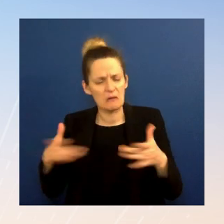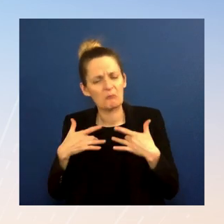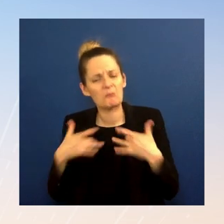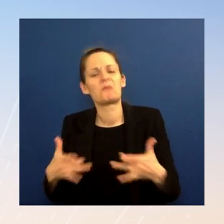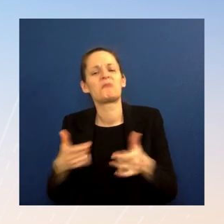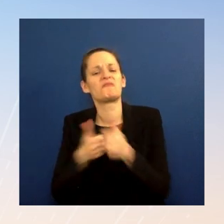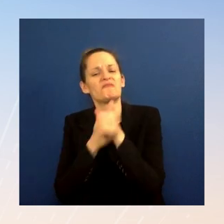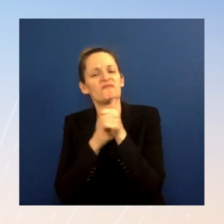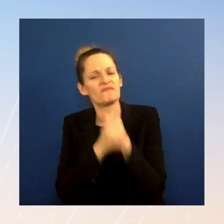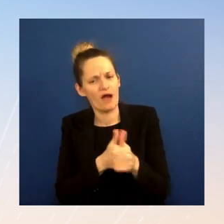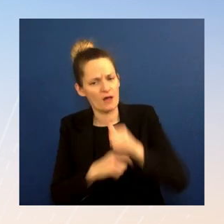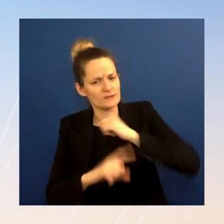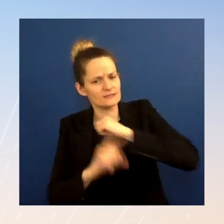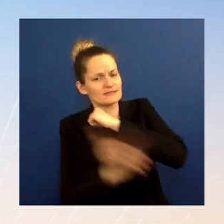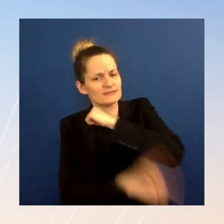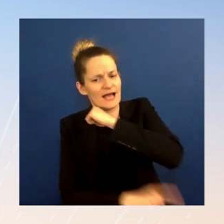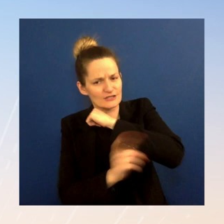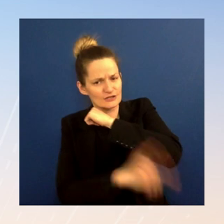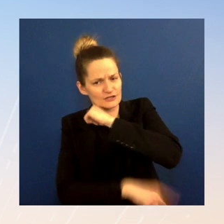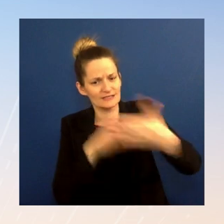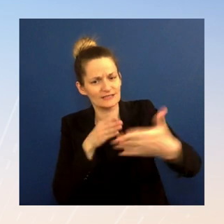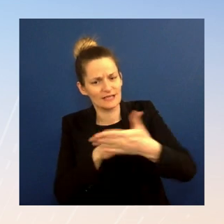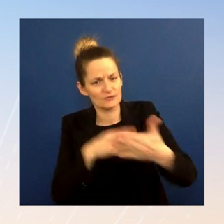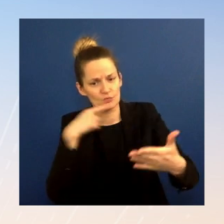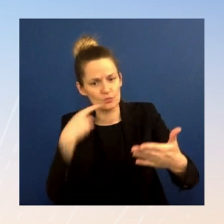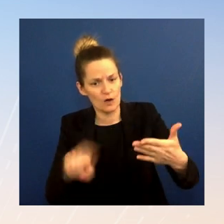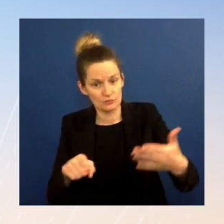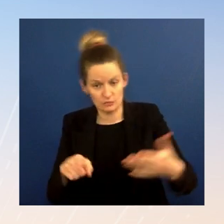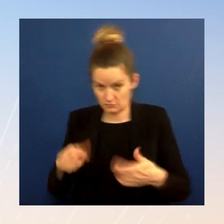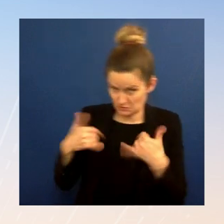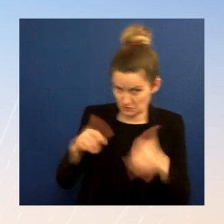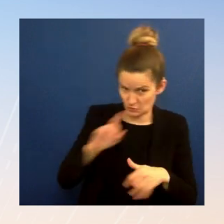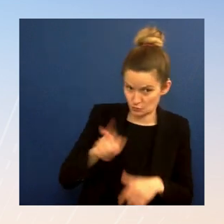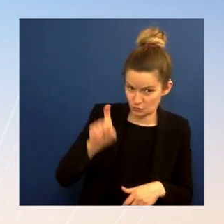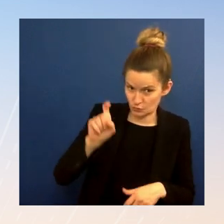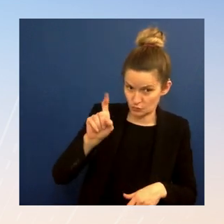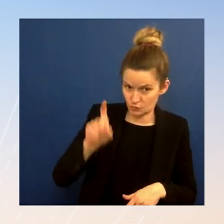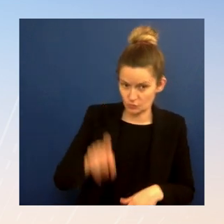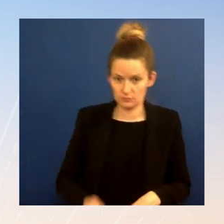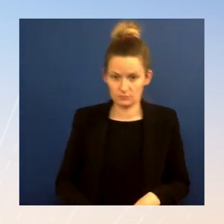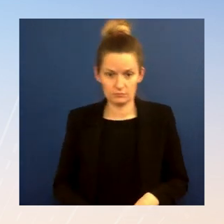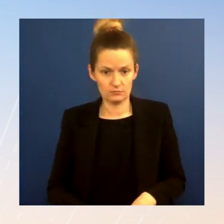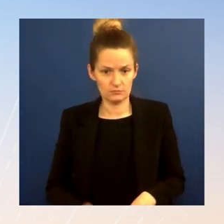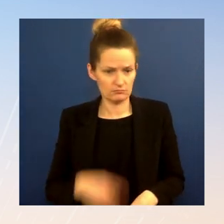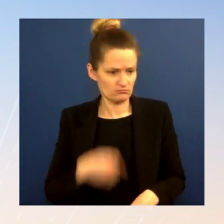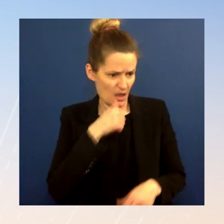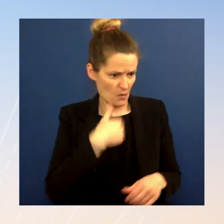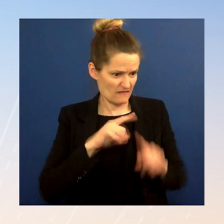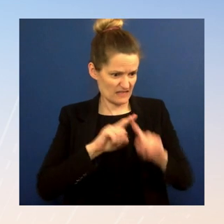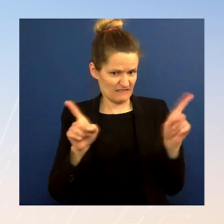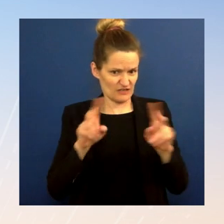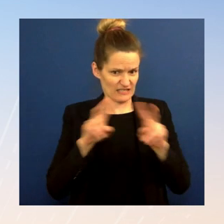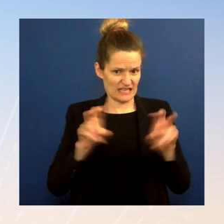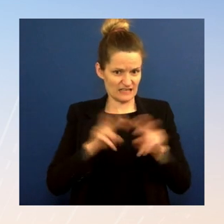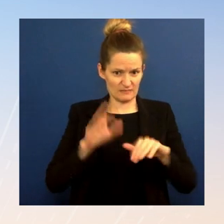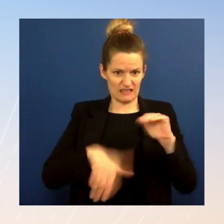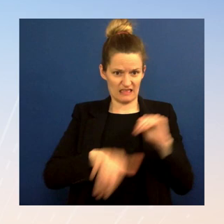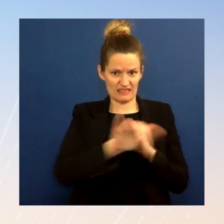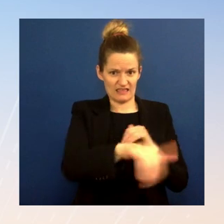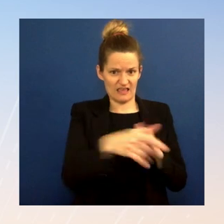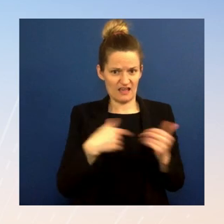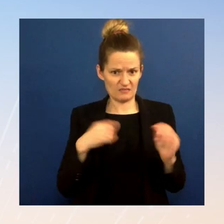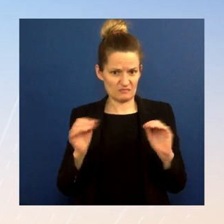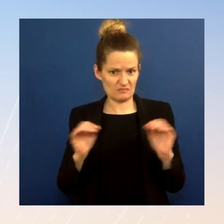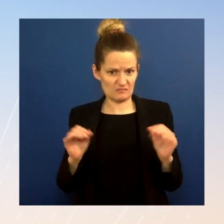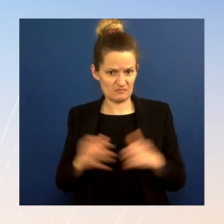White House views China? I don't have a new assessment of that. We're obviously watching very closely. St. Patrick's Day. Yes. Given the fact that the